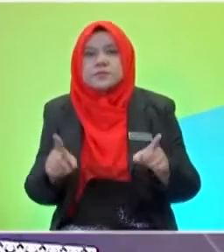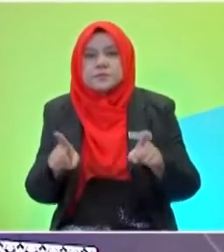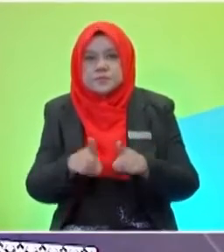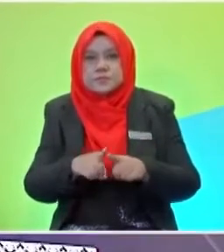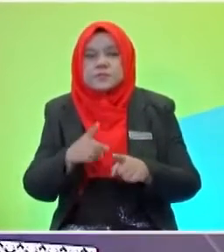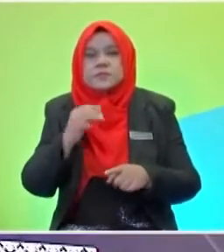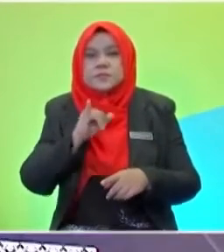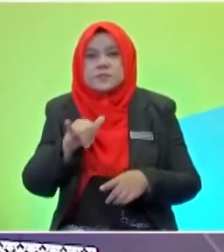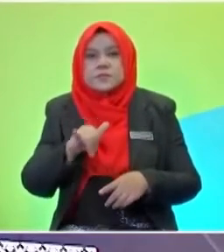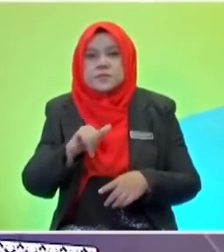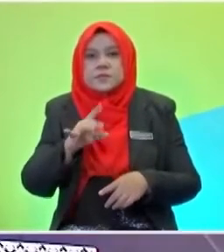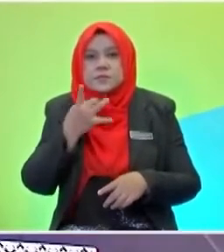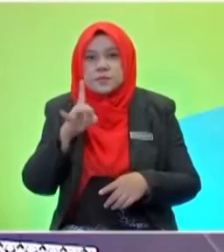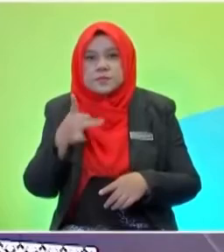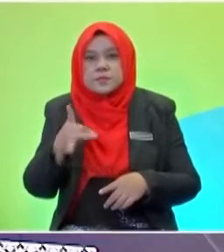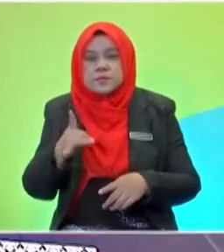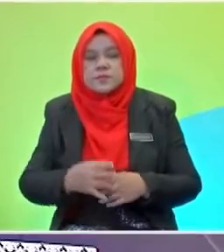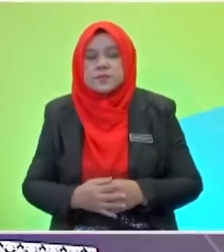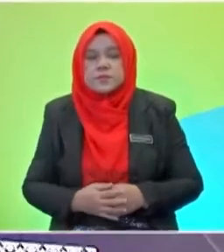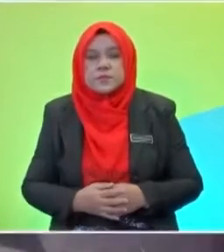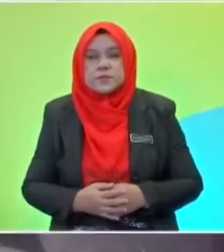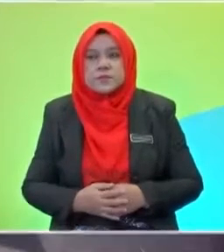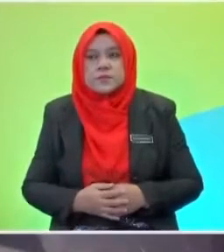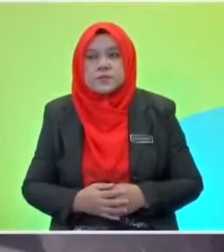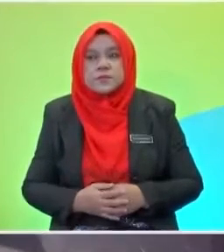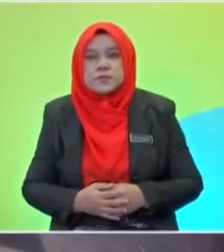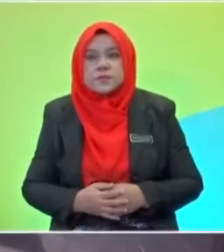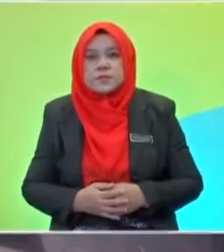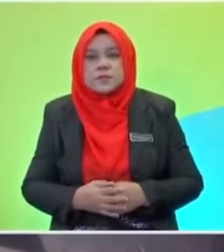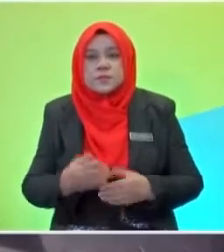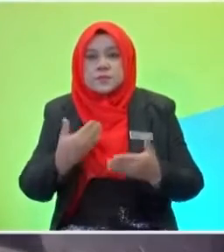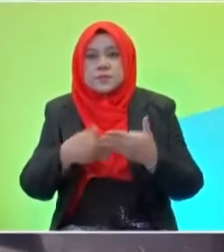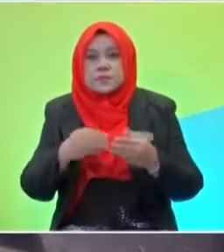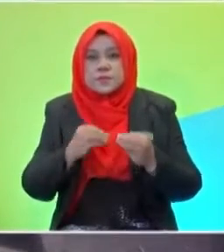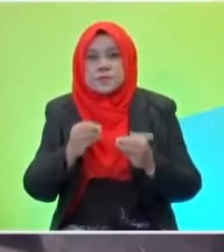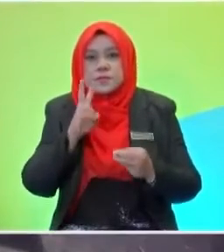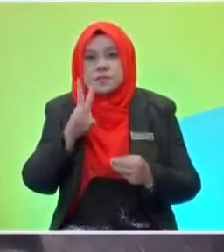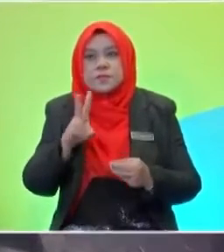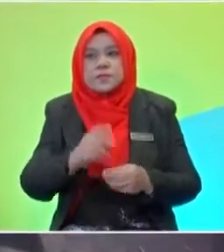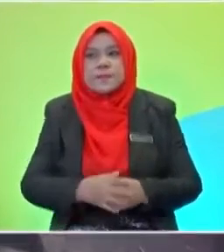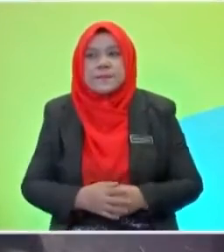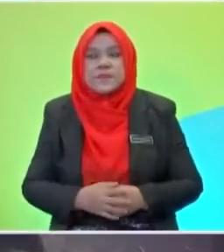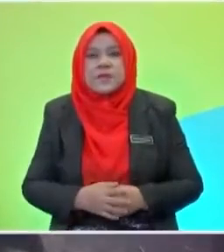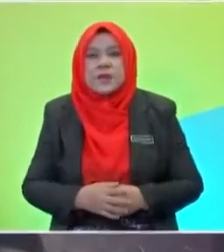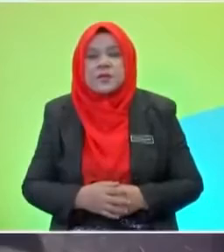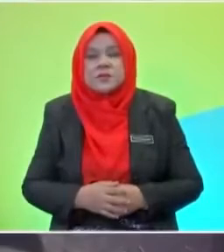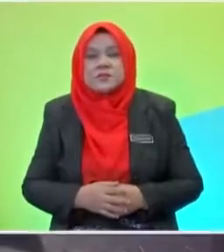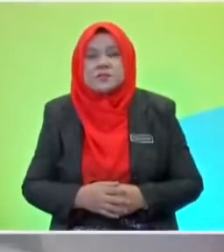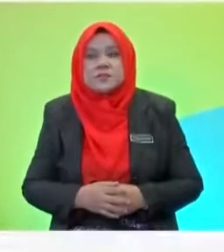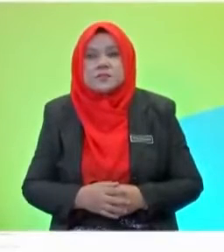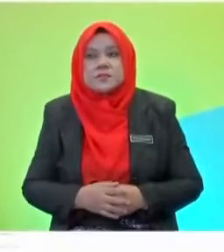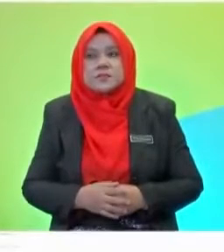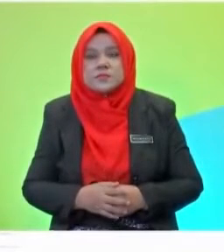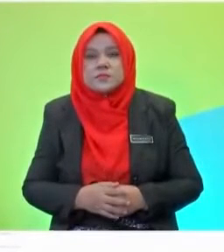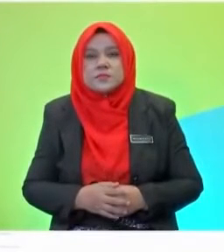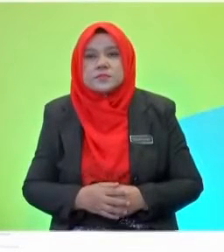is equivalent to 18. Okay. Okay, let's look at the second question. All right. So the next one is, oh,